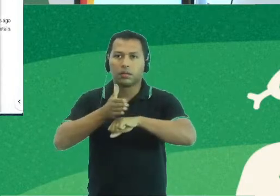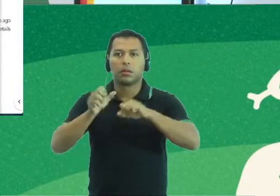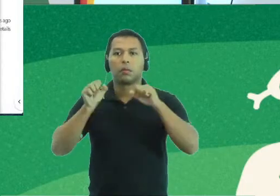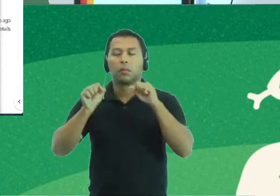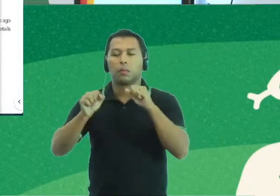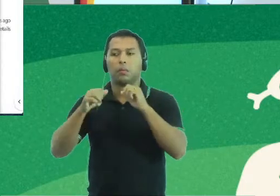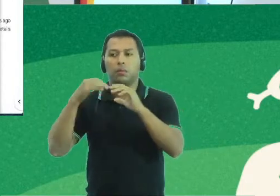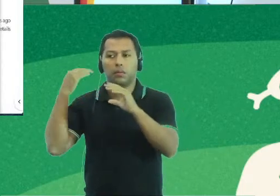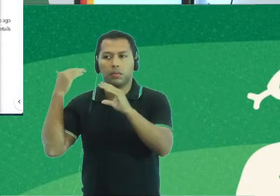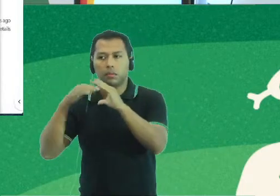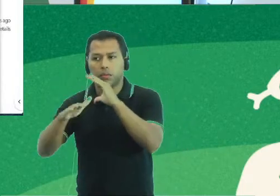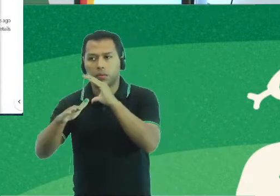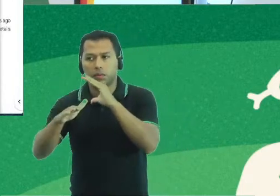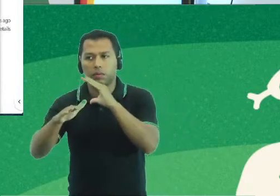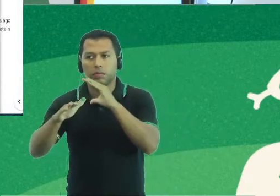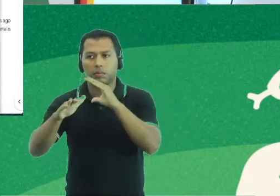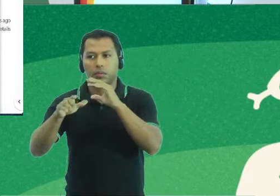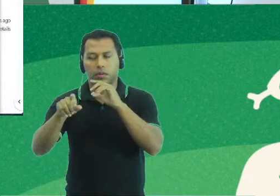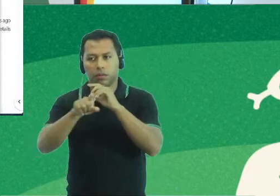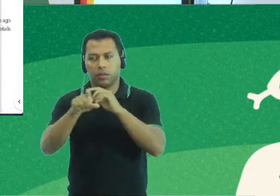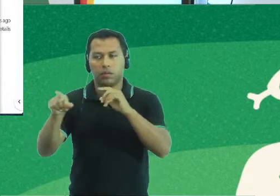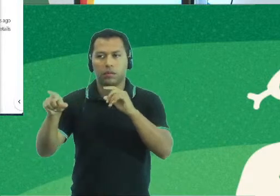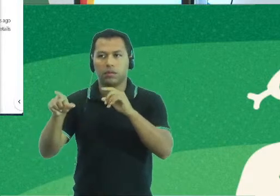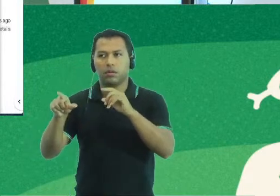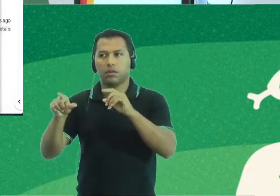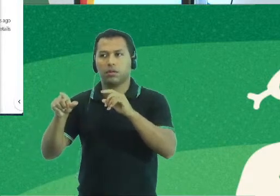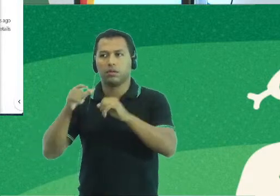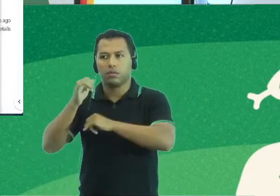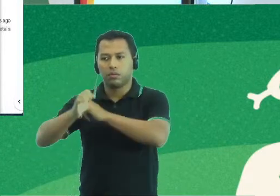iss@samag.nu. So I'm just going to send another one as an example.